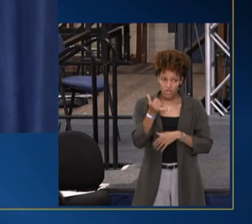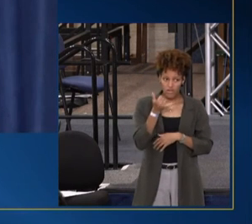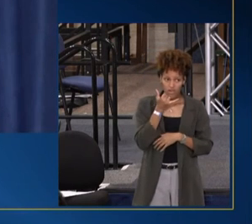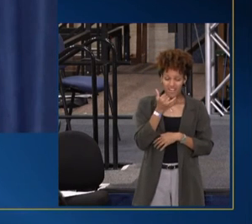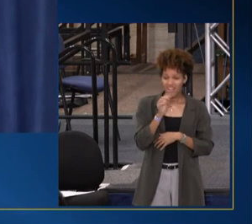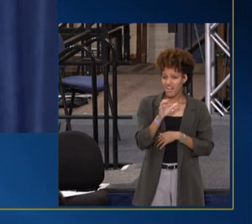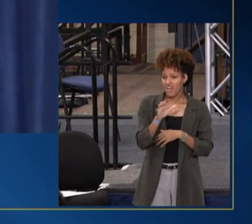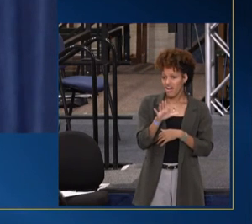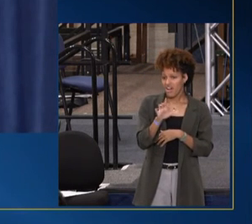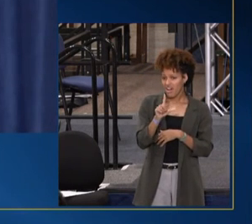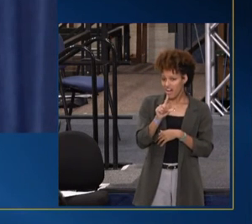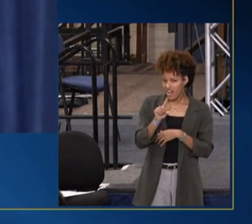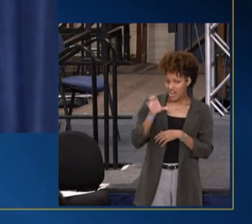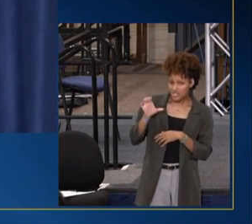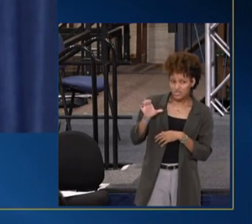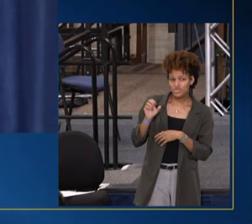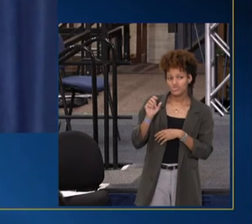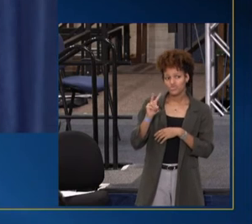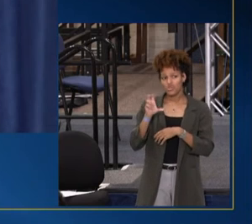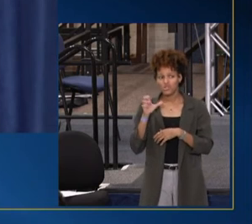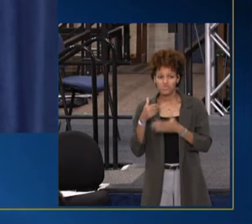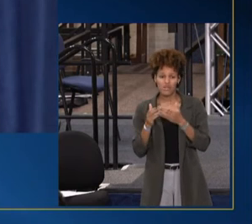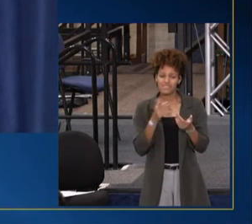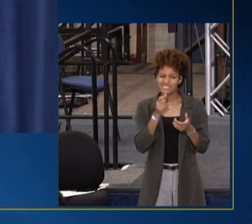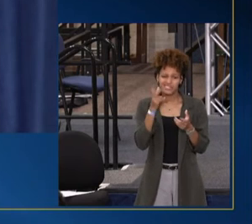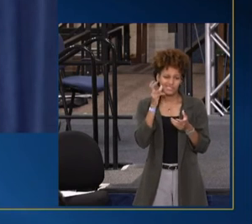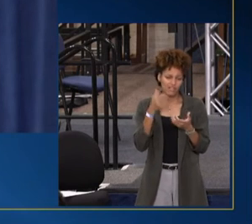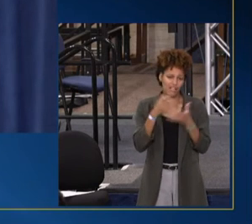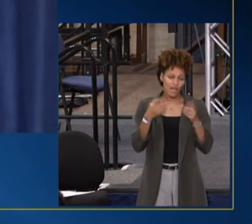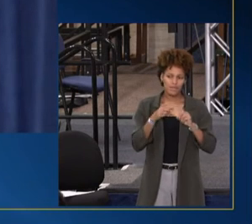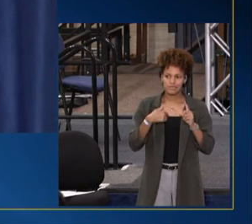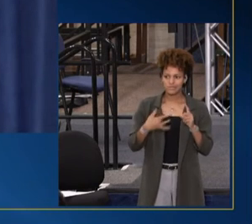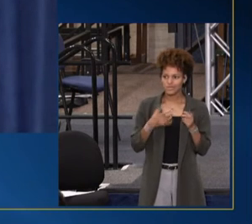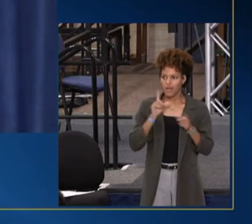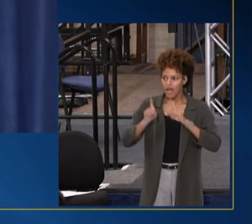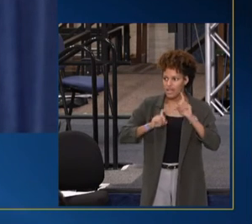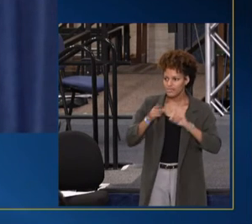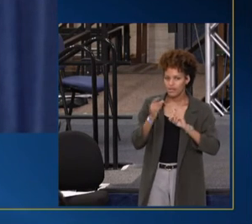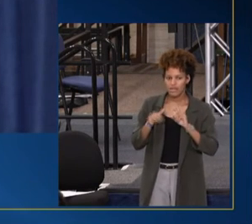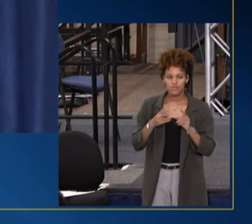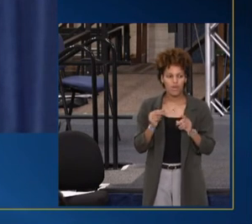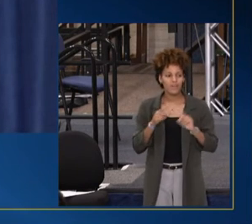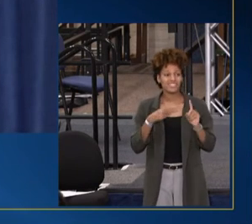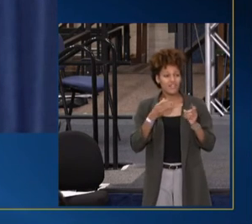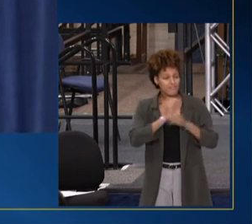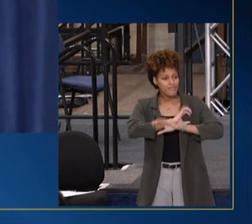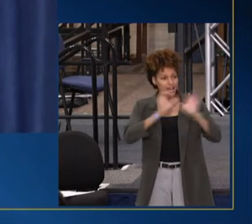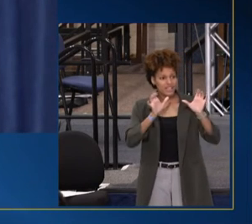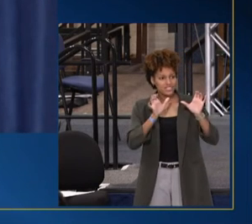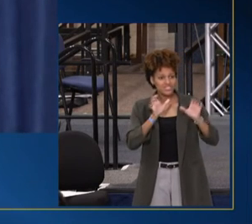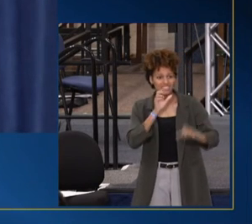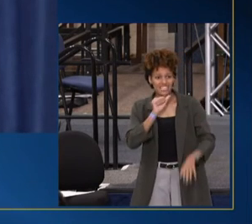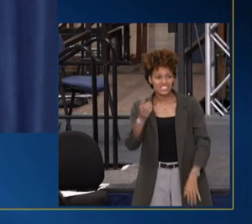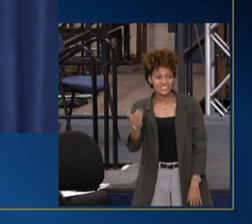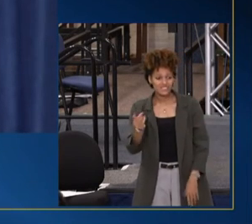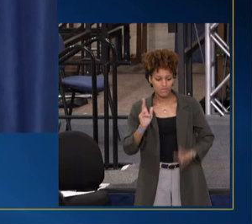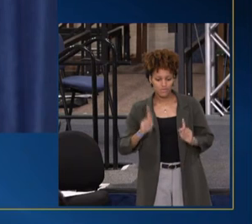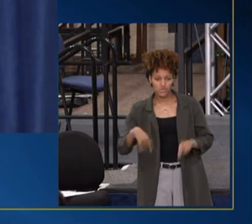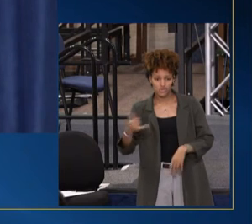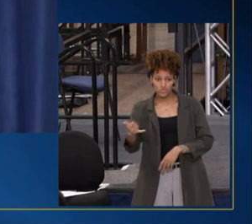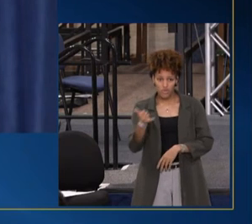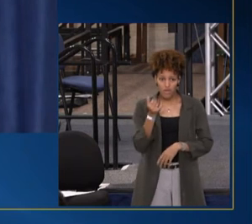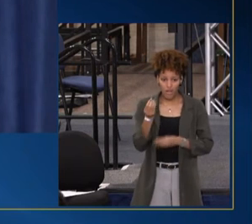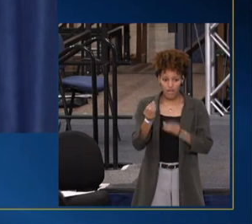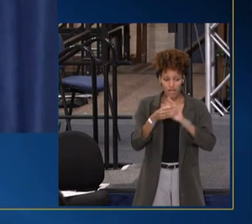much, but we don't explicitly ask about these sorts of things. And can you imagine what it takes for a 15-year-old young person